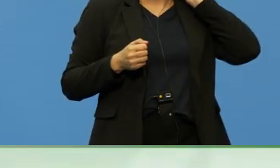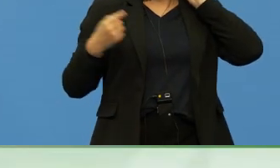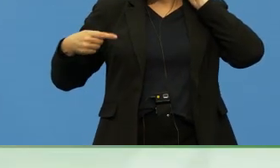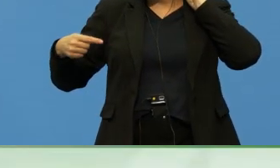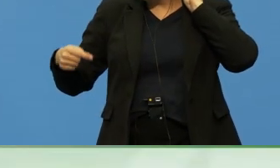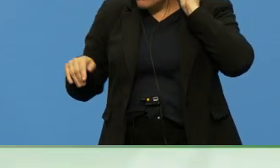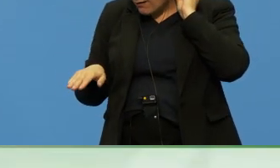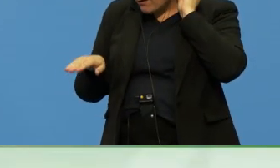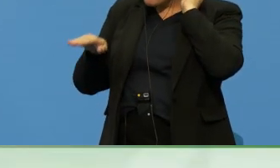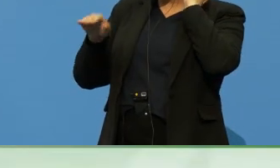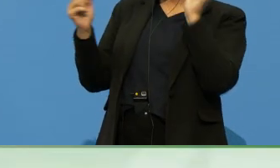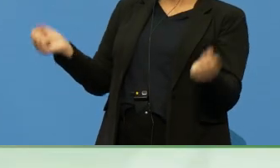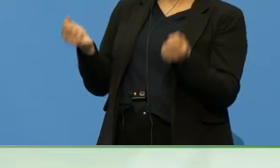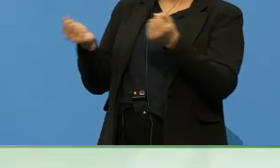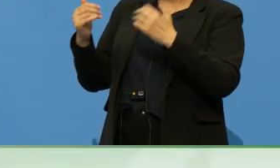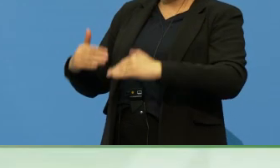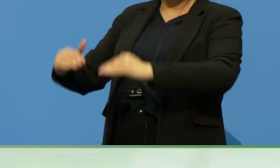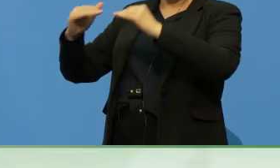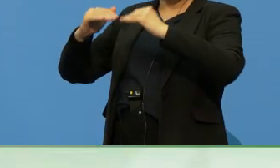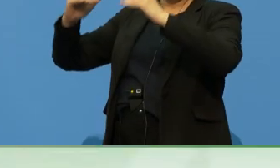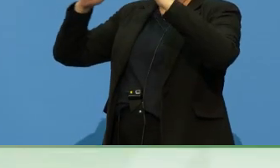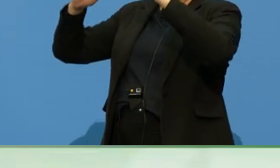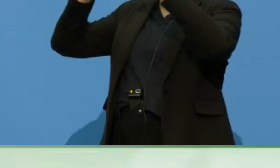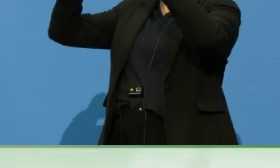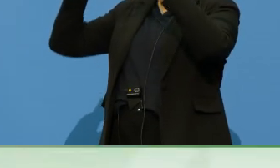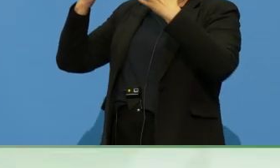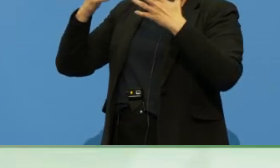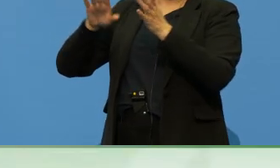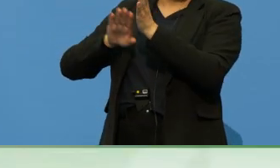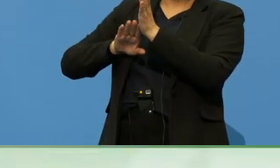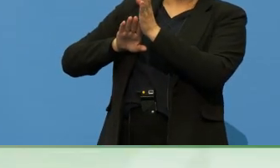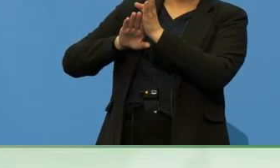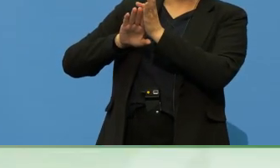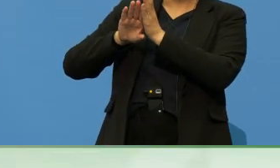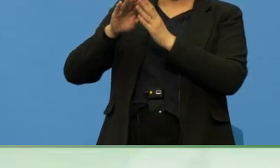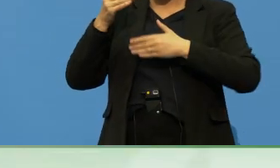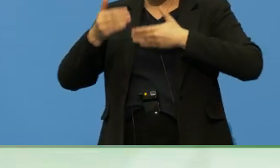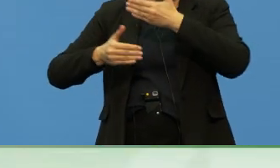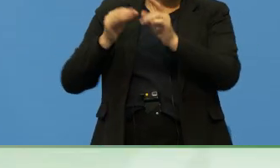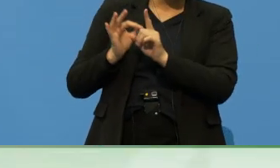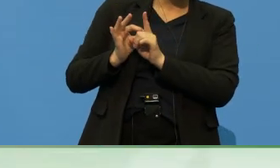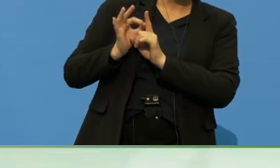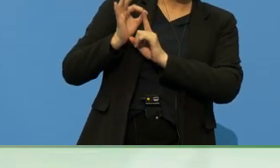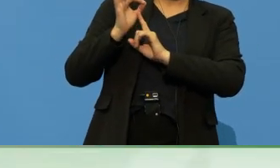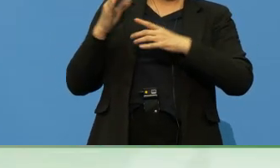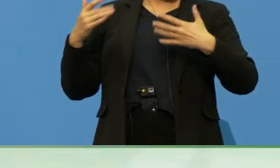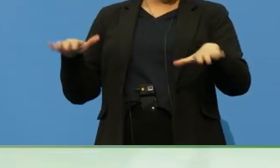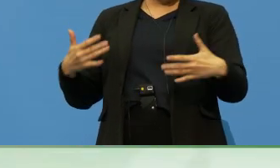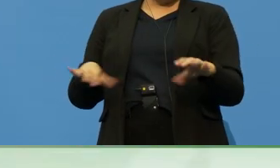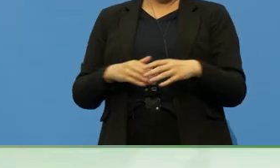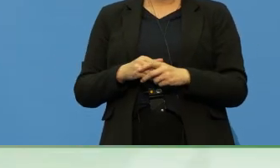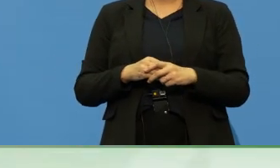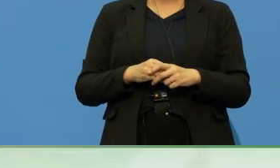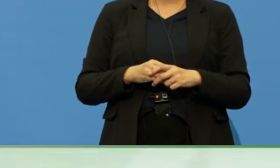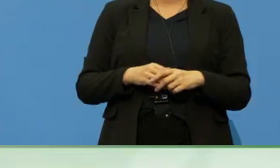and meeting your high ambitions in both your projects. But I have also worked